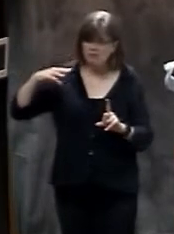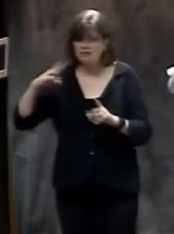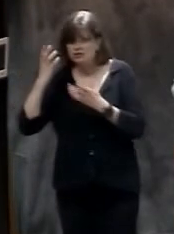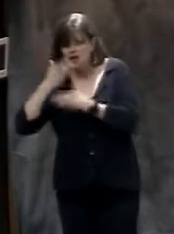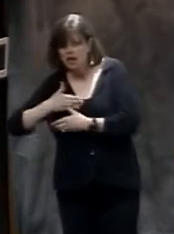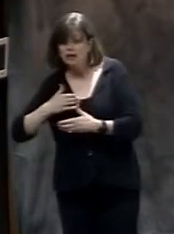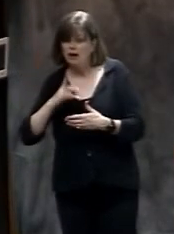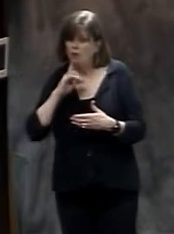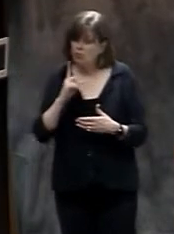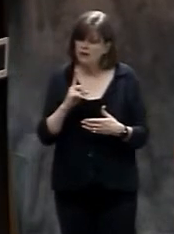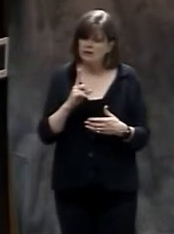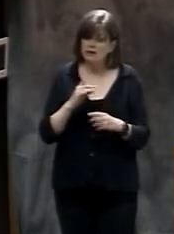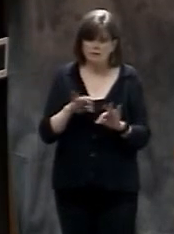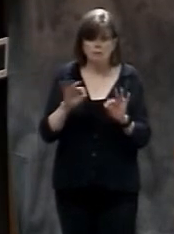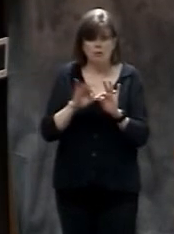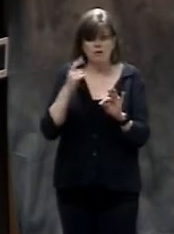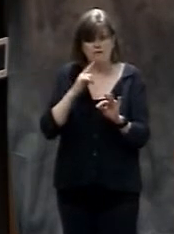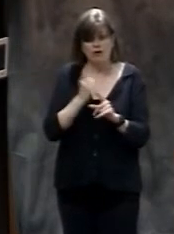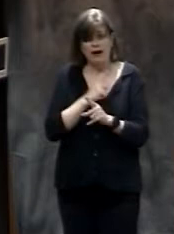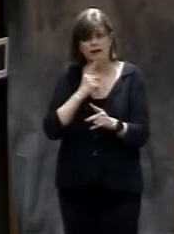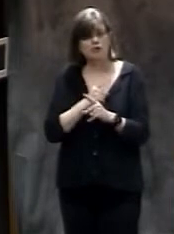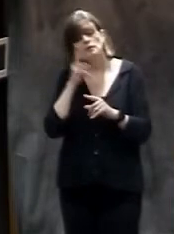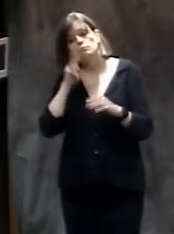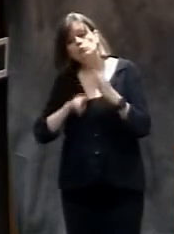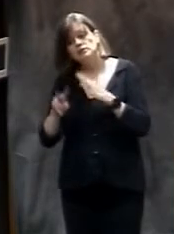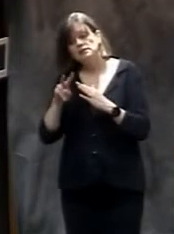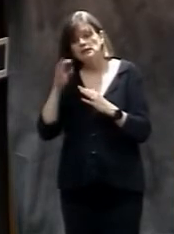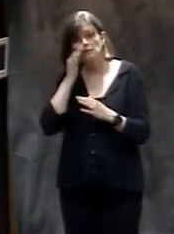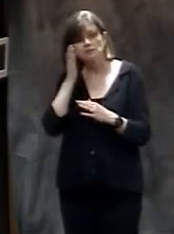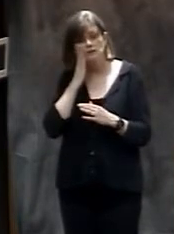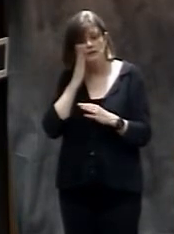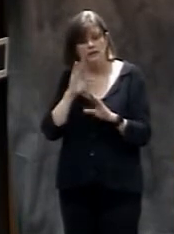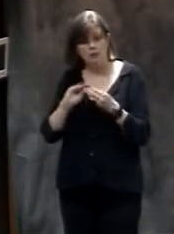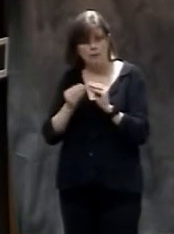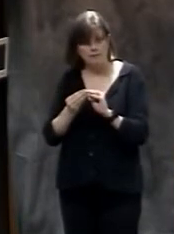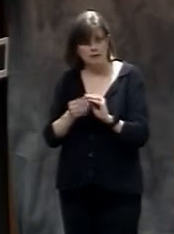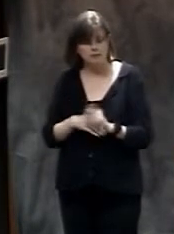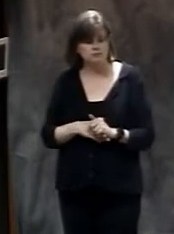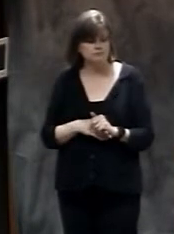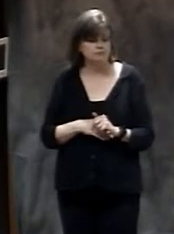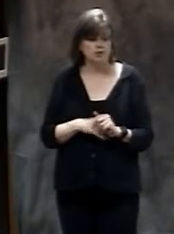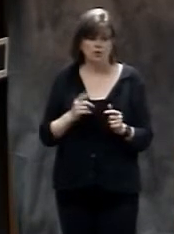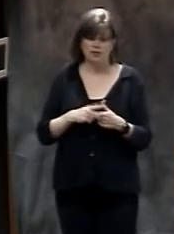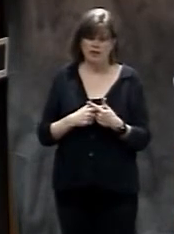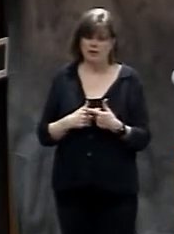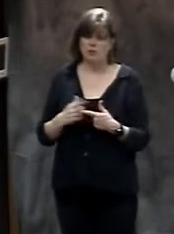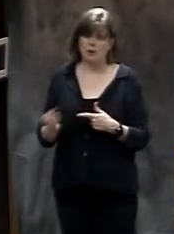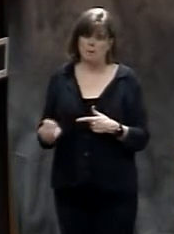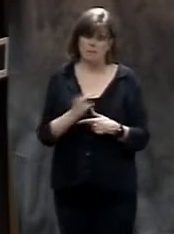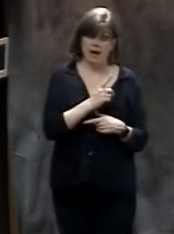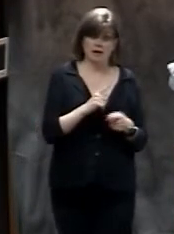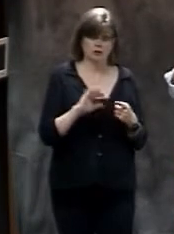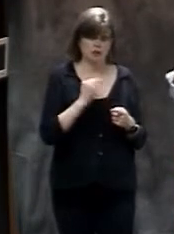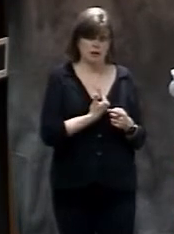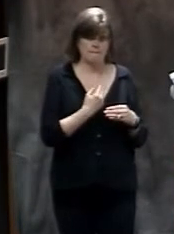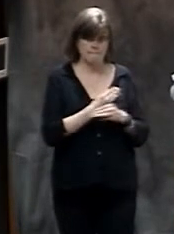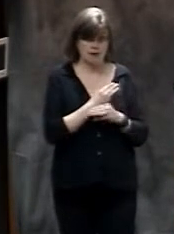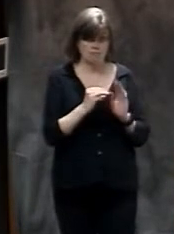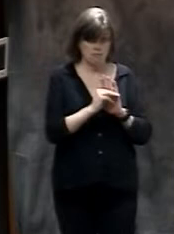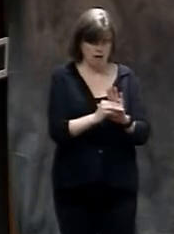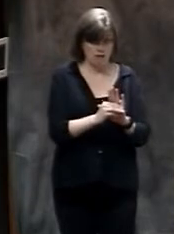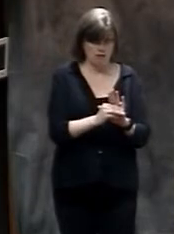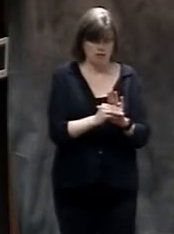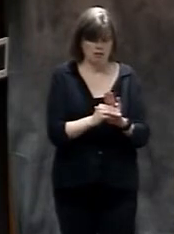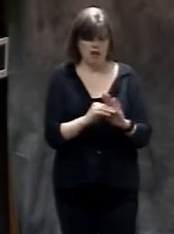simulate mosquito populations then. So we can then take and put this model back into that larger mosquito life